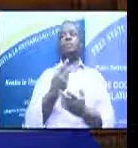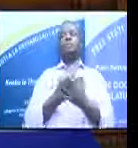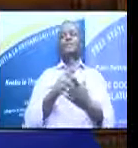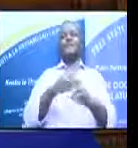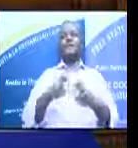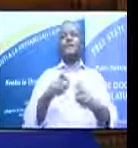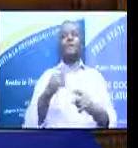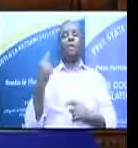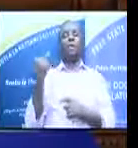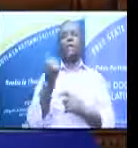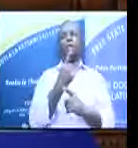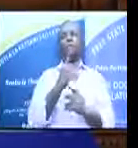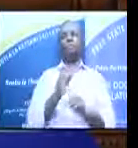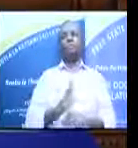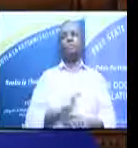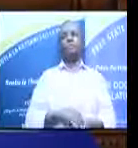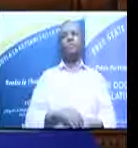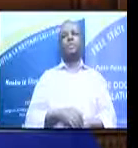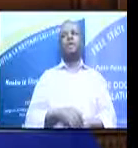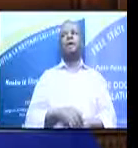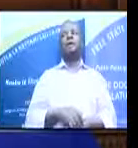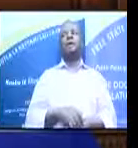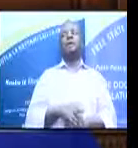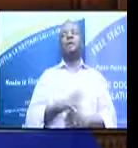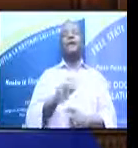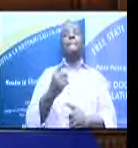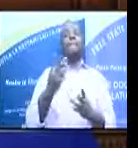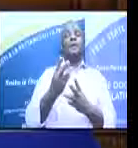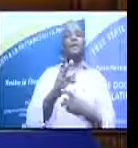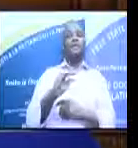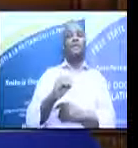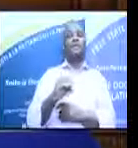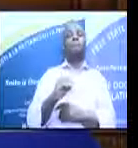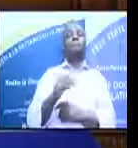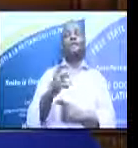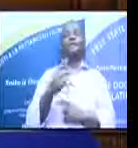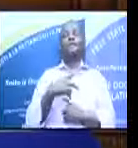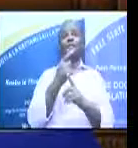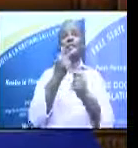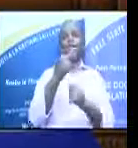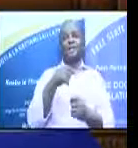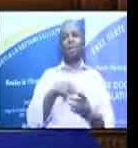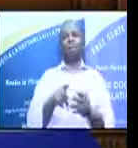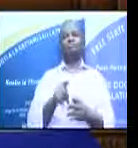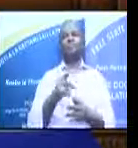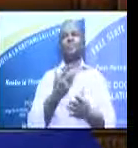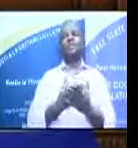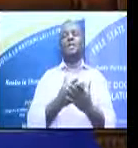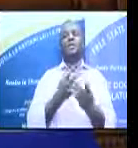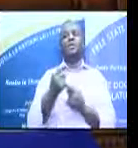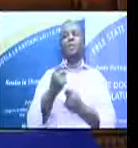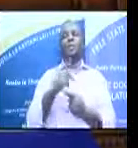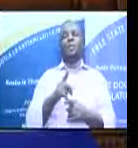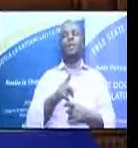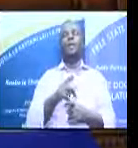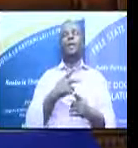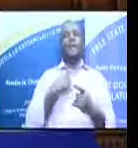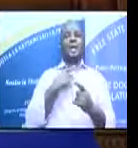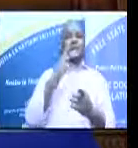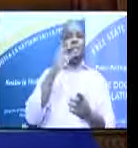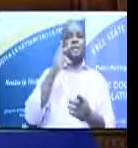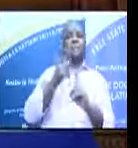investigate all of it, and there are people for this financial year that will be facing the